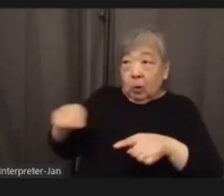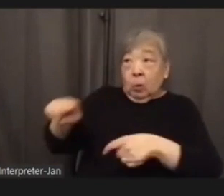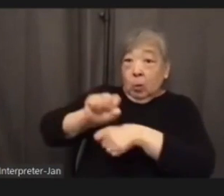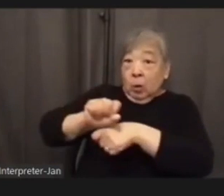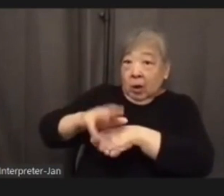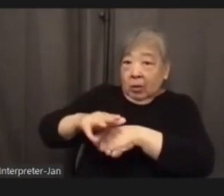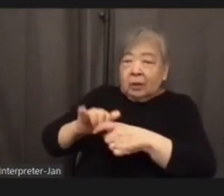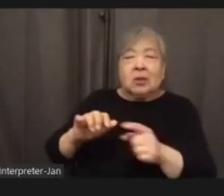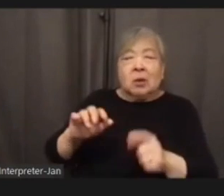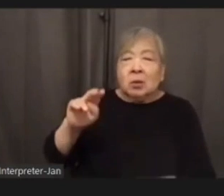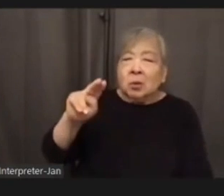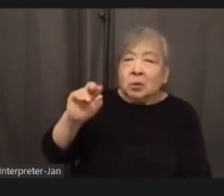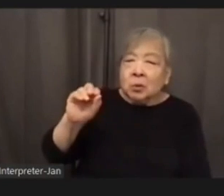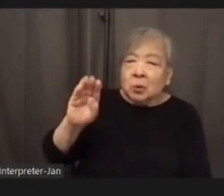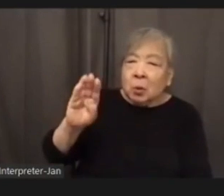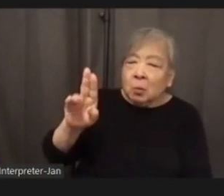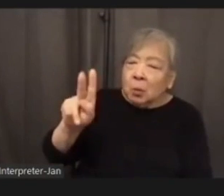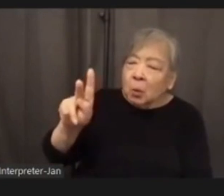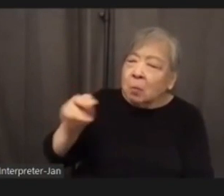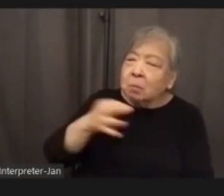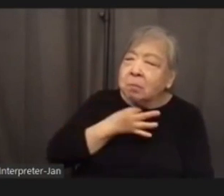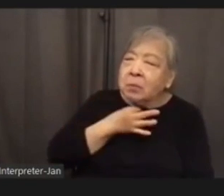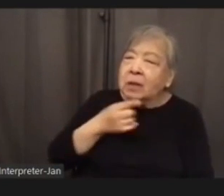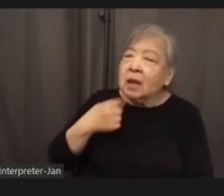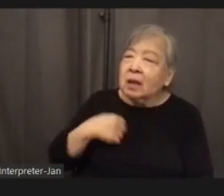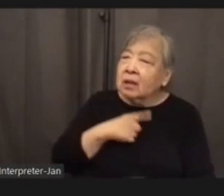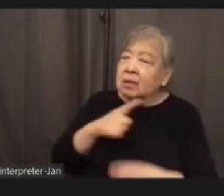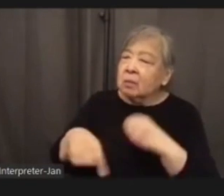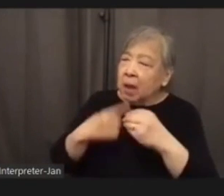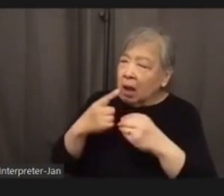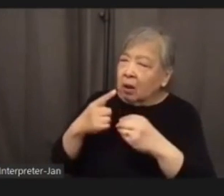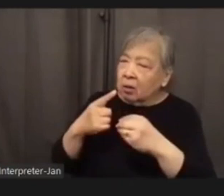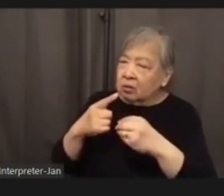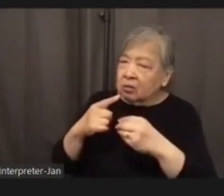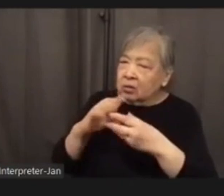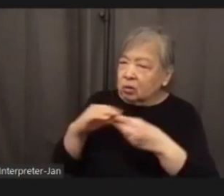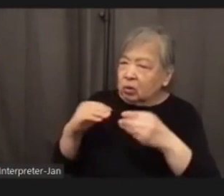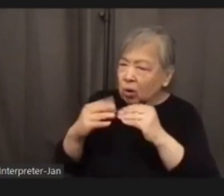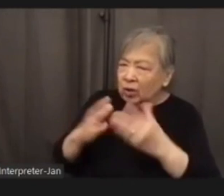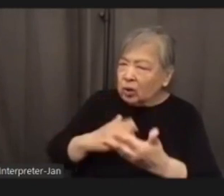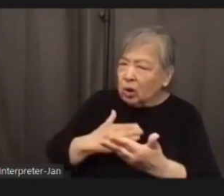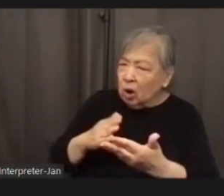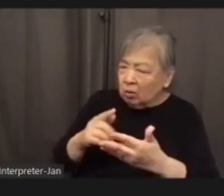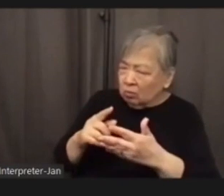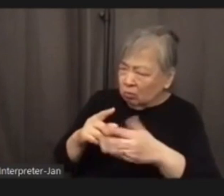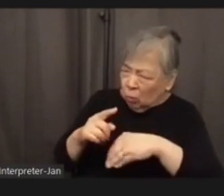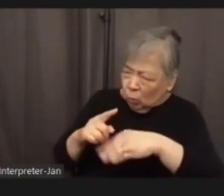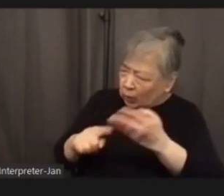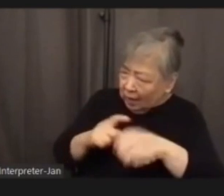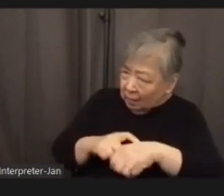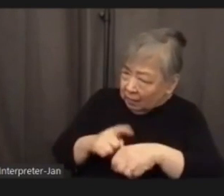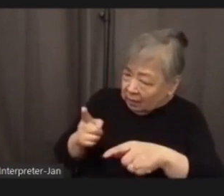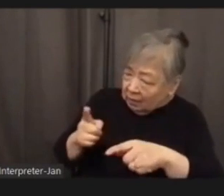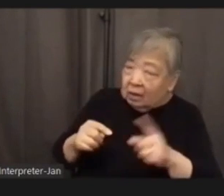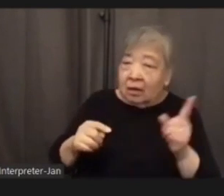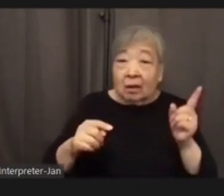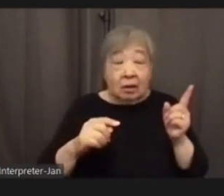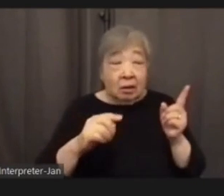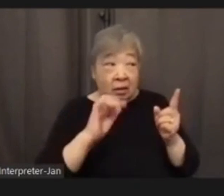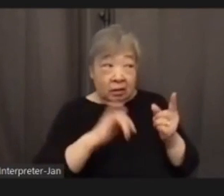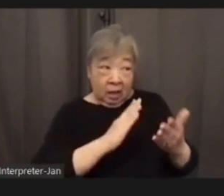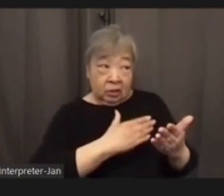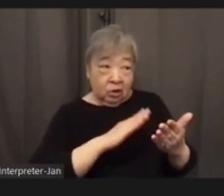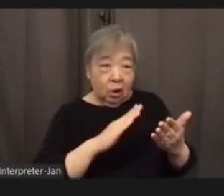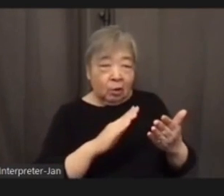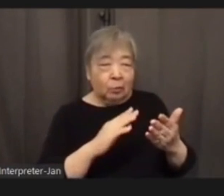was. Nobuko, tell us about the song we heard behind it. What time is it on the clock of the world? So that song came out of that